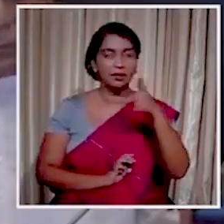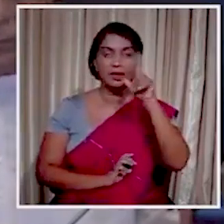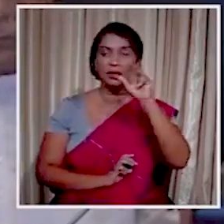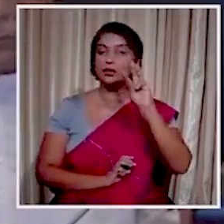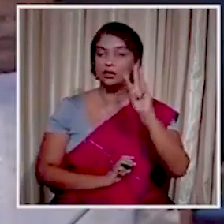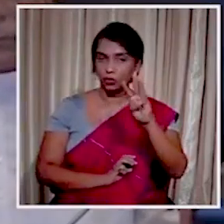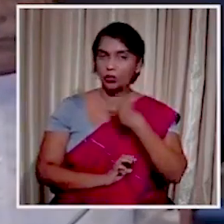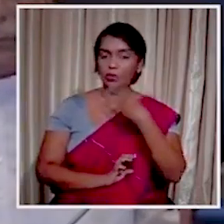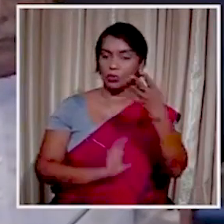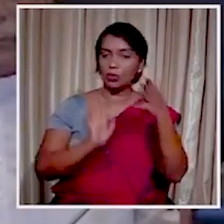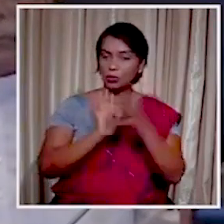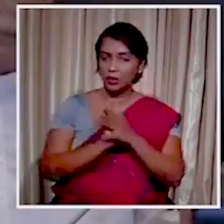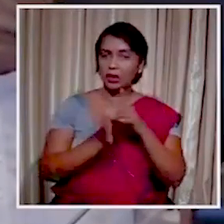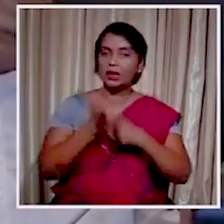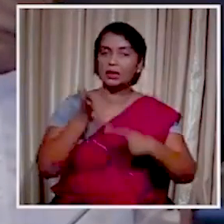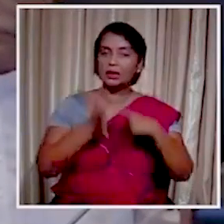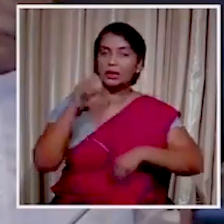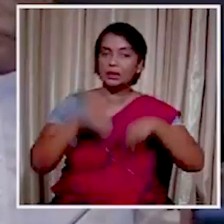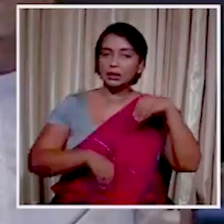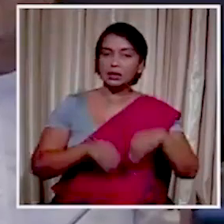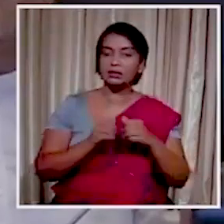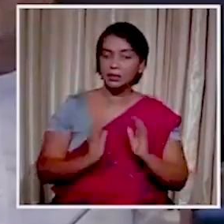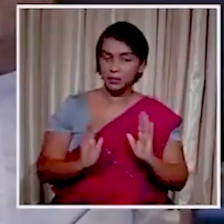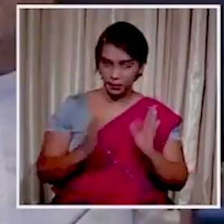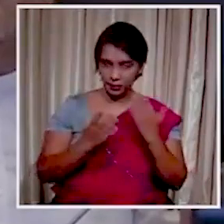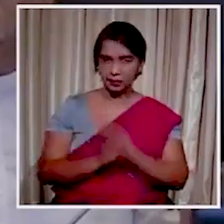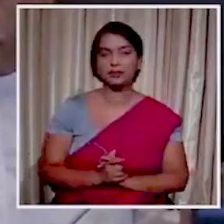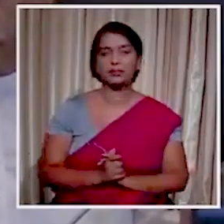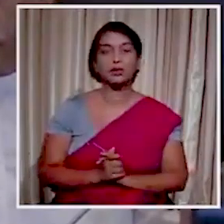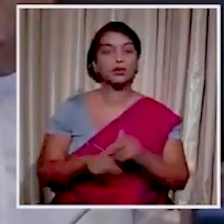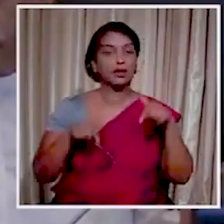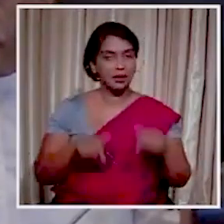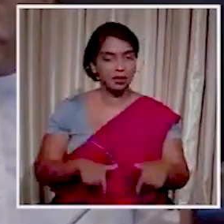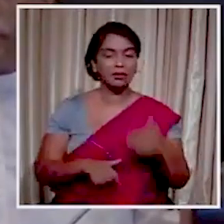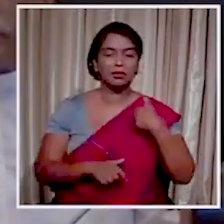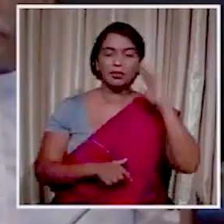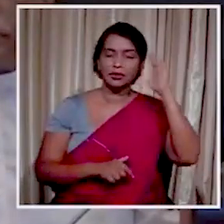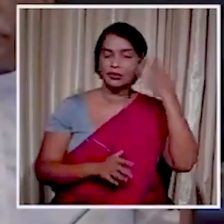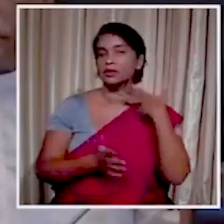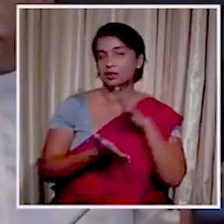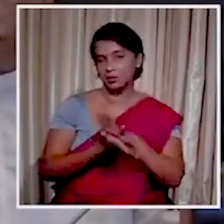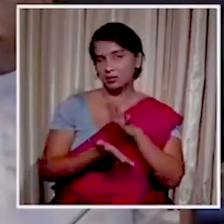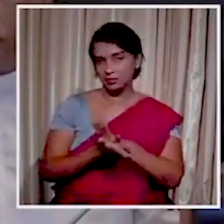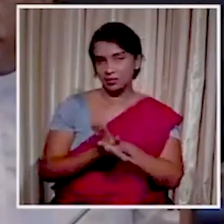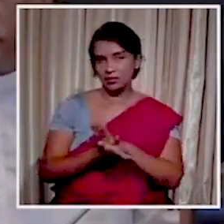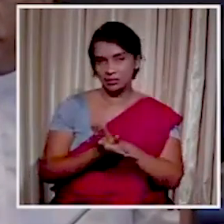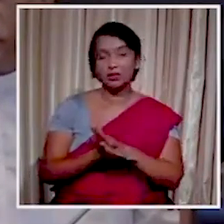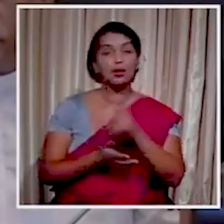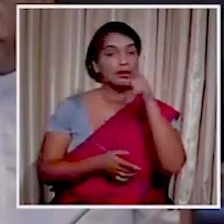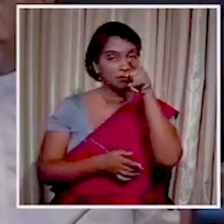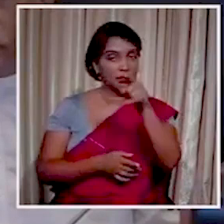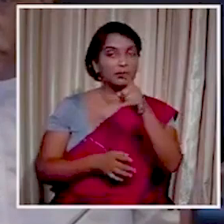1973 ekata ape deshapalana gamana arambha kare. Ada mata vishesha satutak thibenawa.